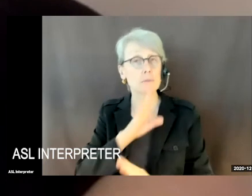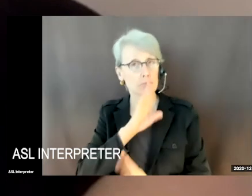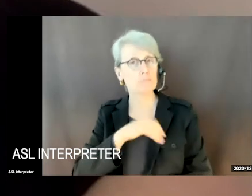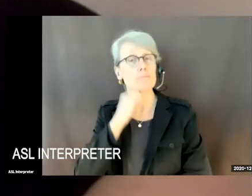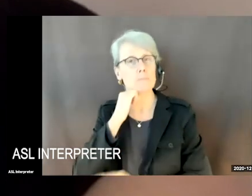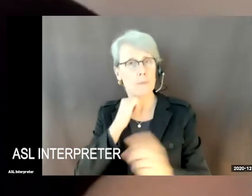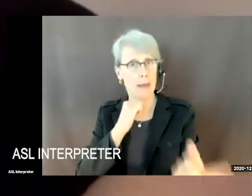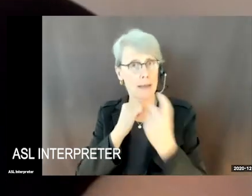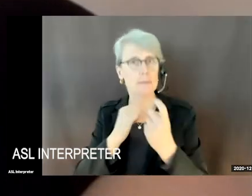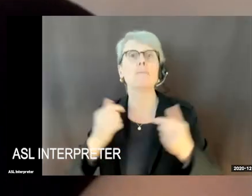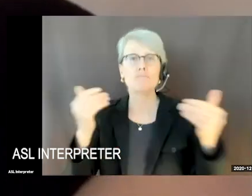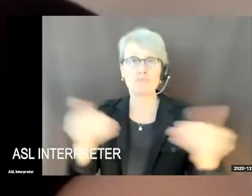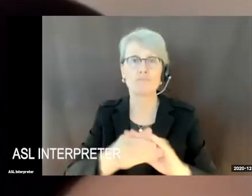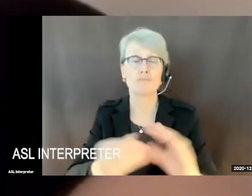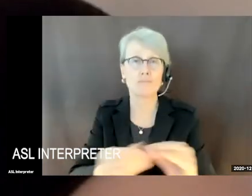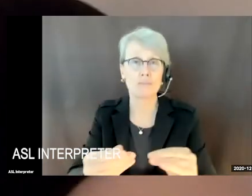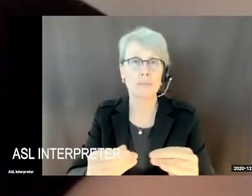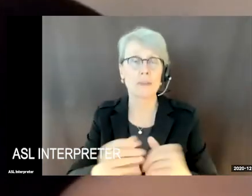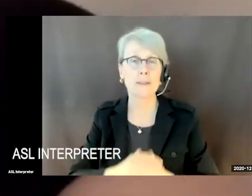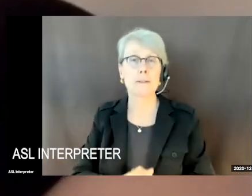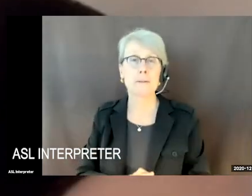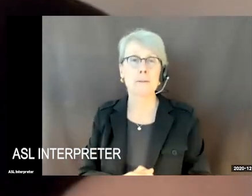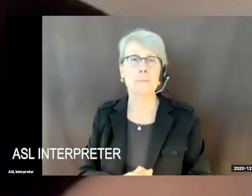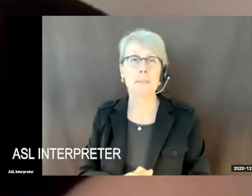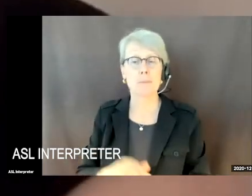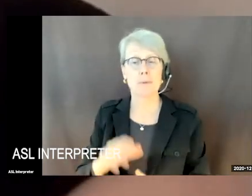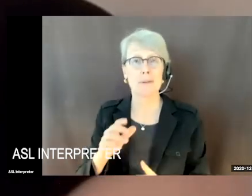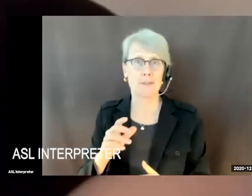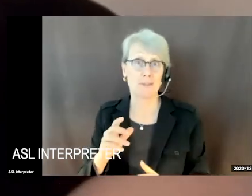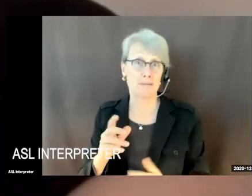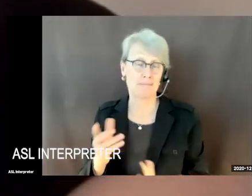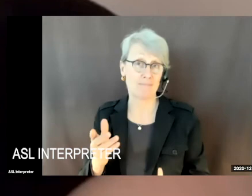only speak when you're called on. You don't, raise your voice. And